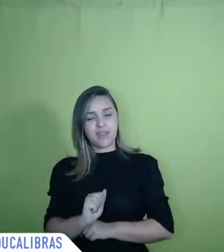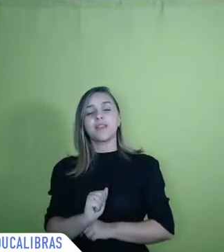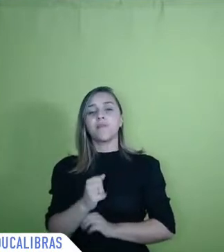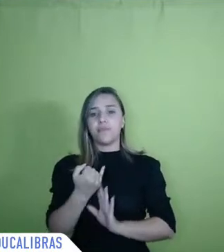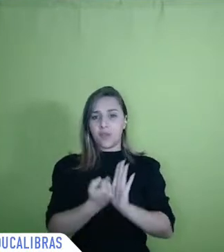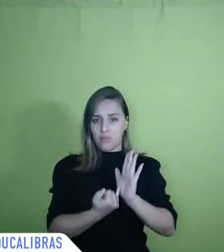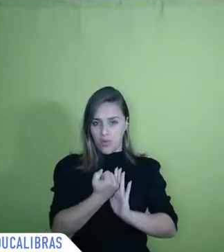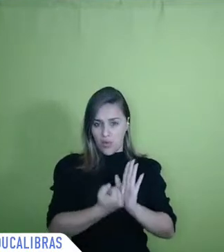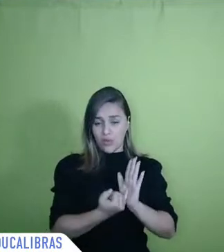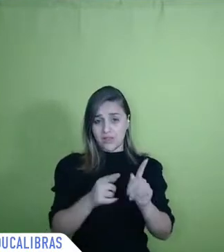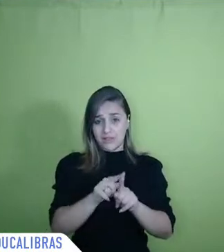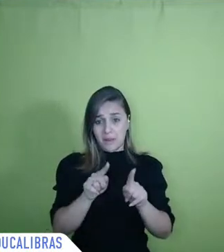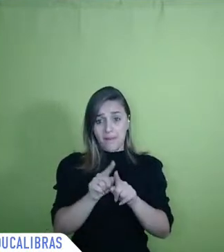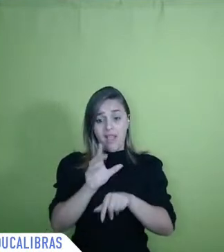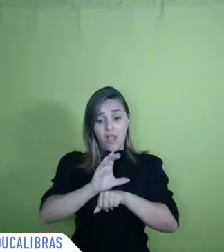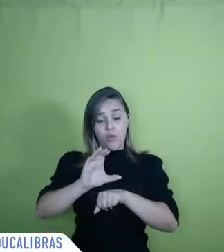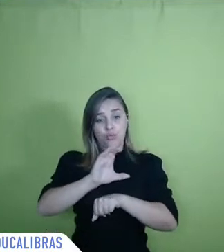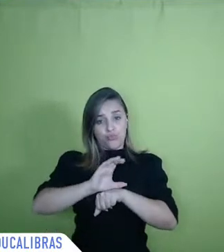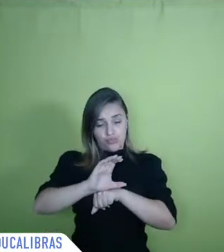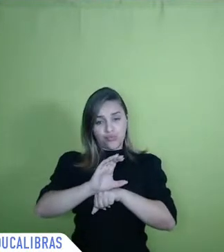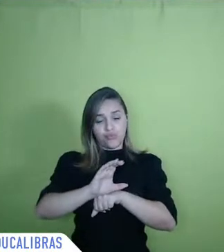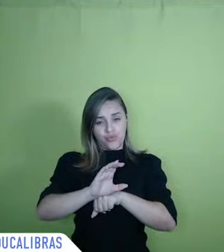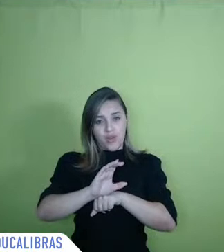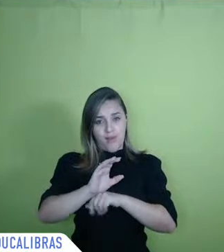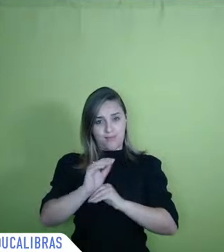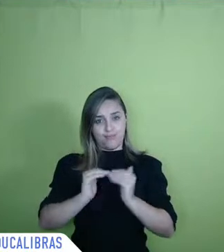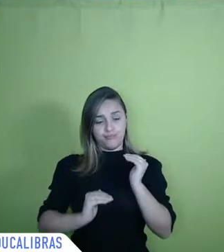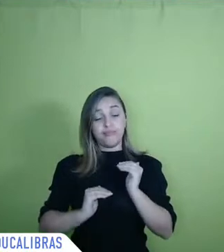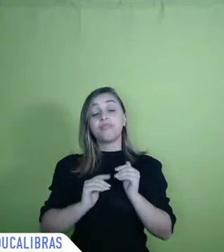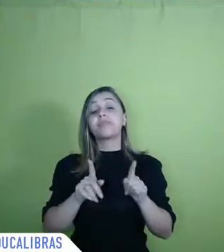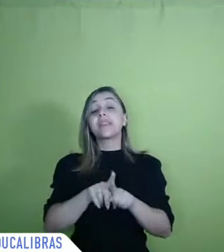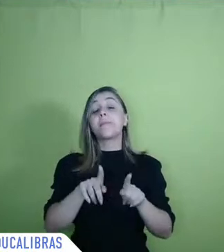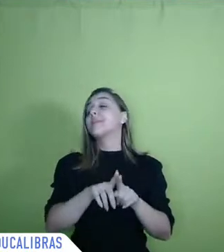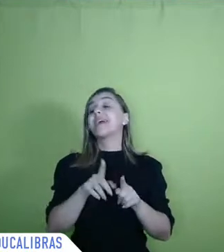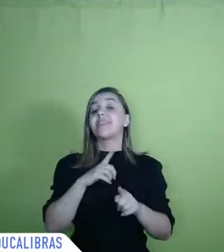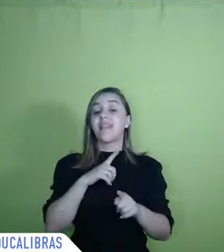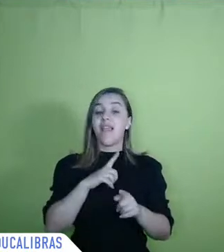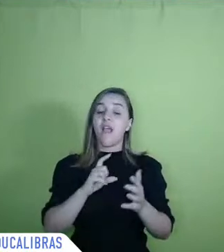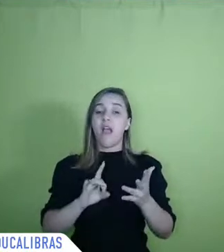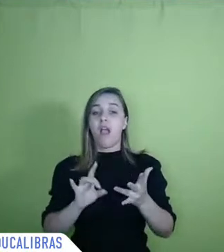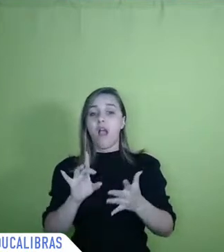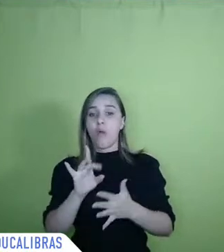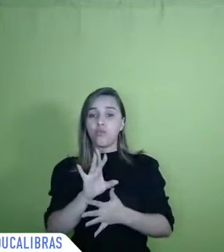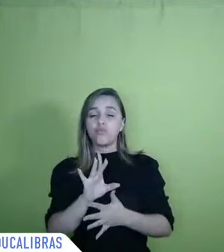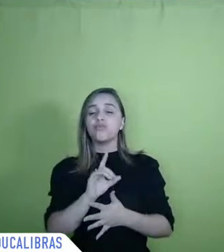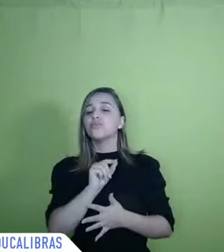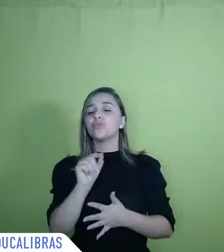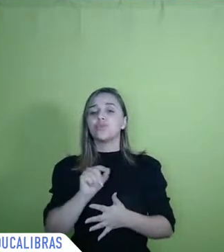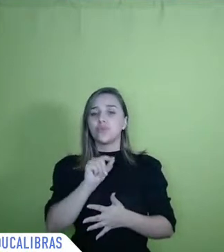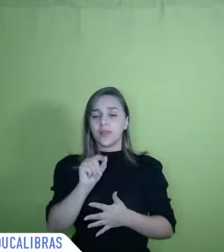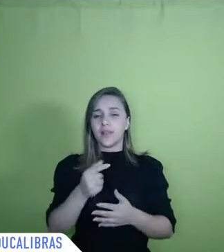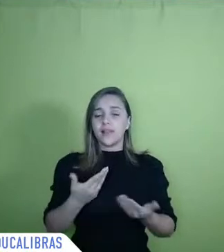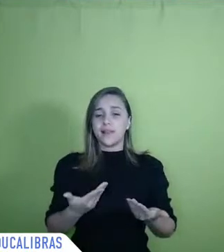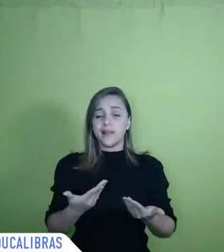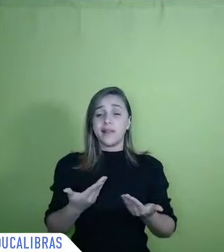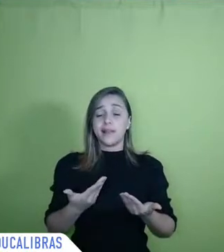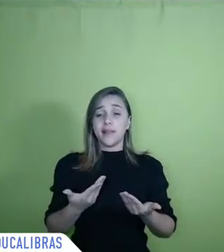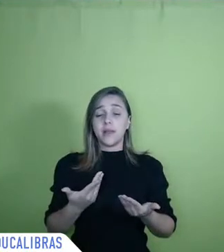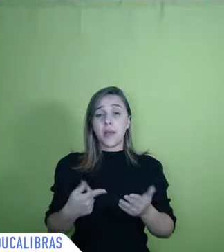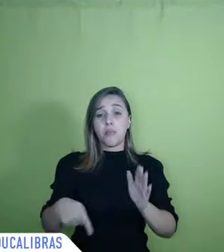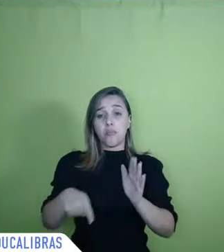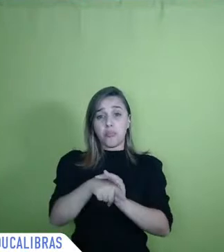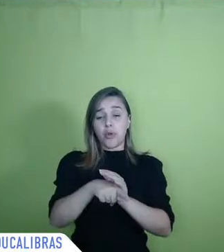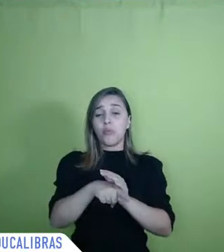nature, specifically this tax and fiscal situation. And we have some elements that